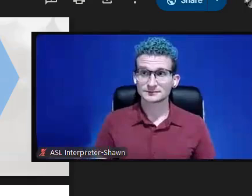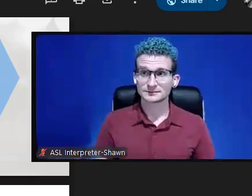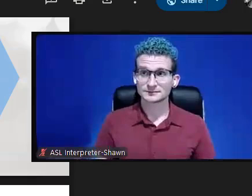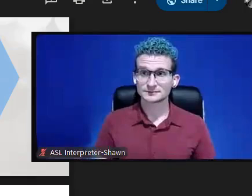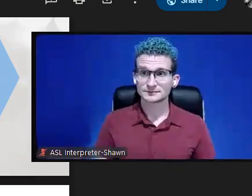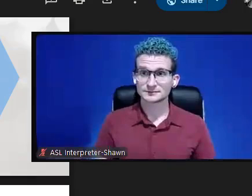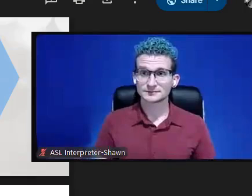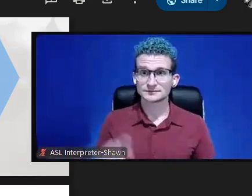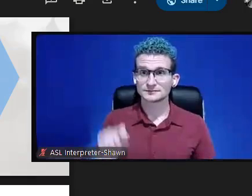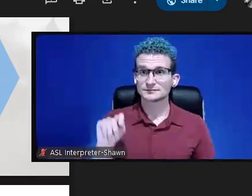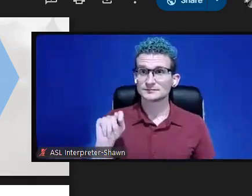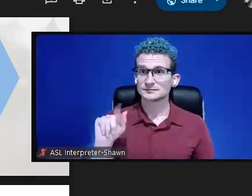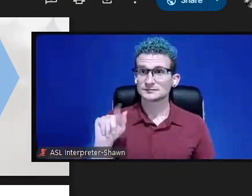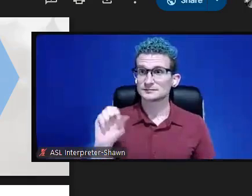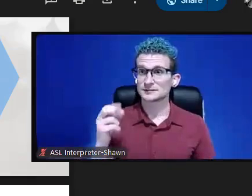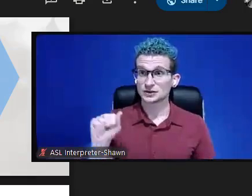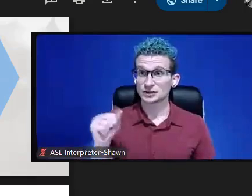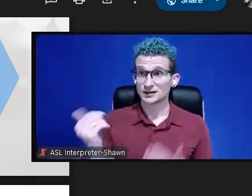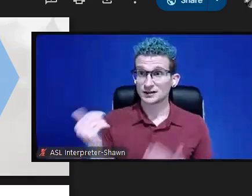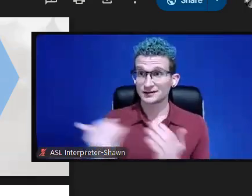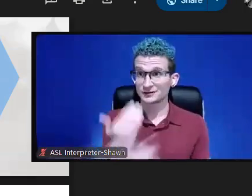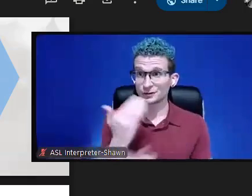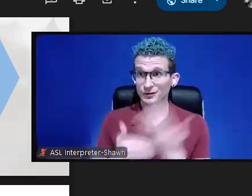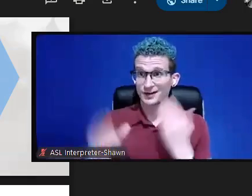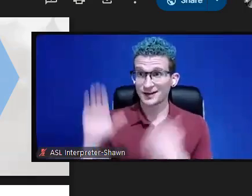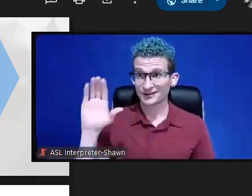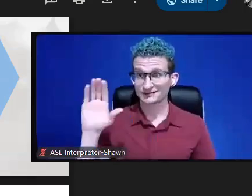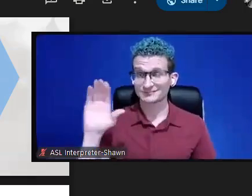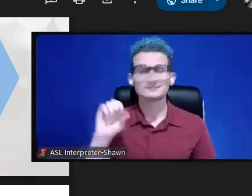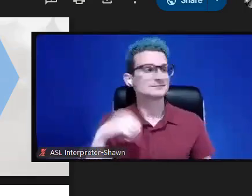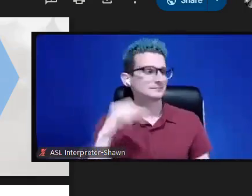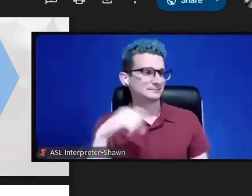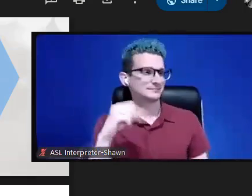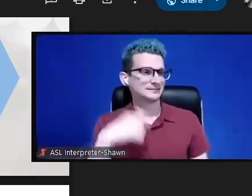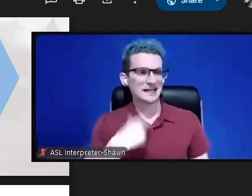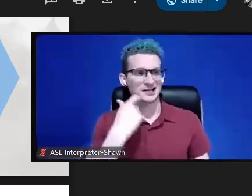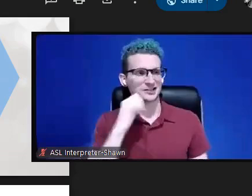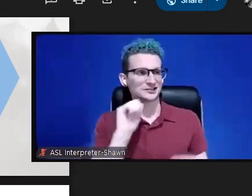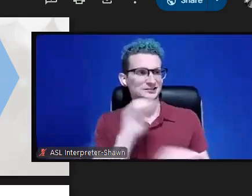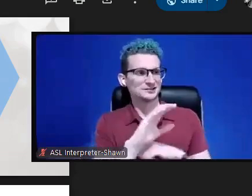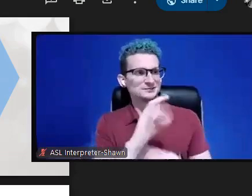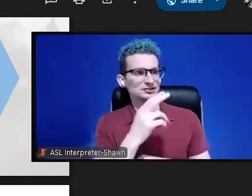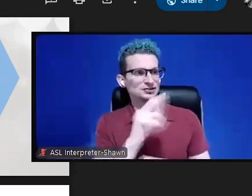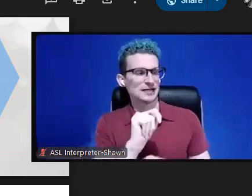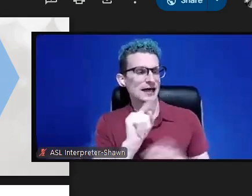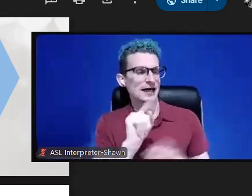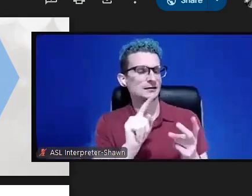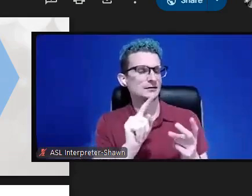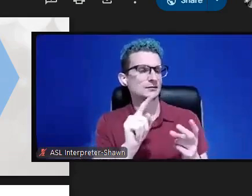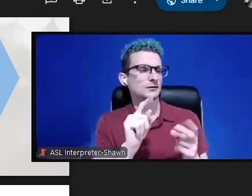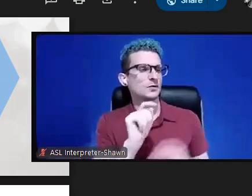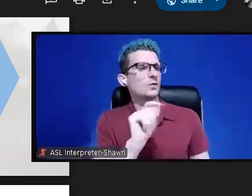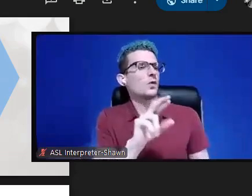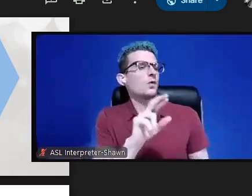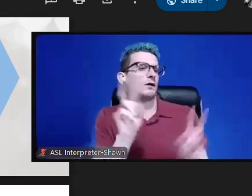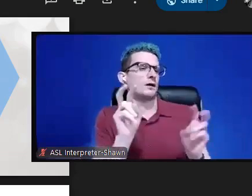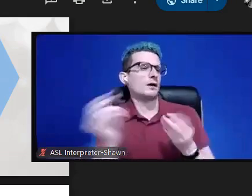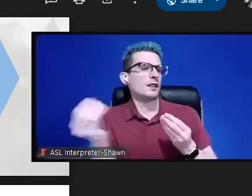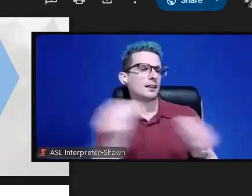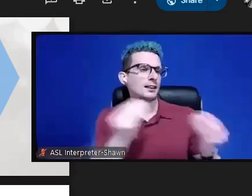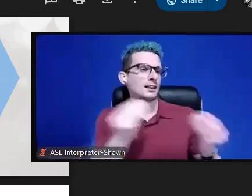Tasha, is that a new hand? Sorry, Yeah, I was just gonna say I put it in chat or a liaison for that.